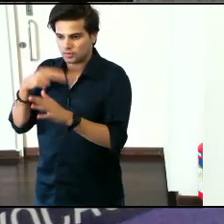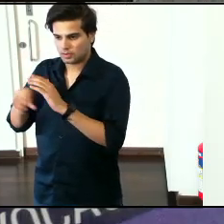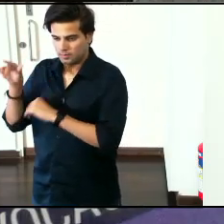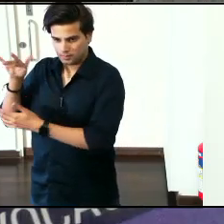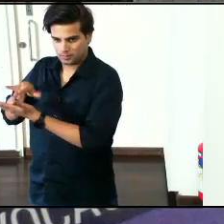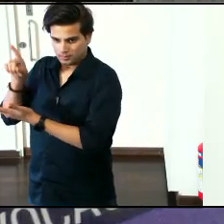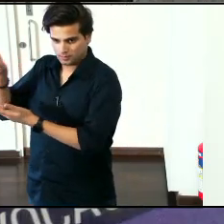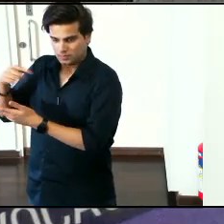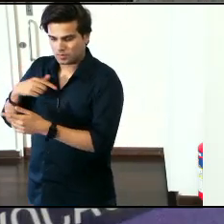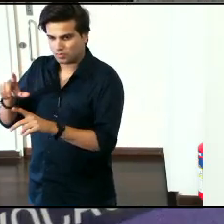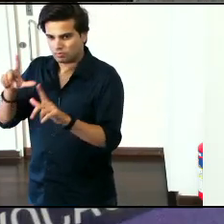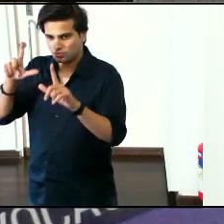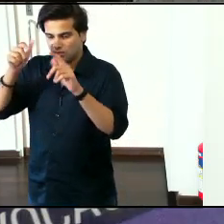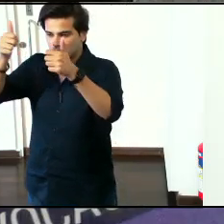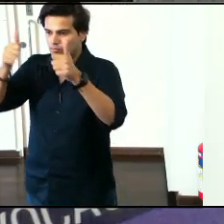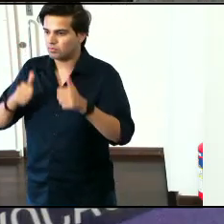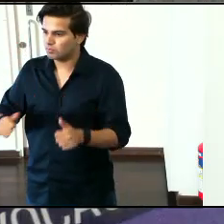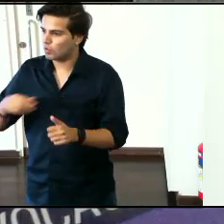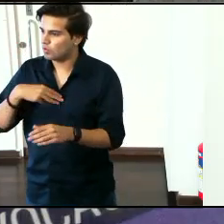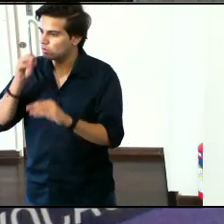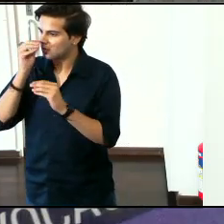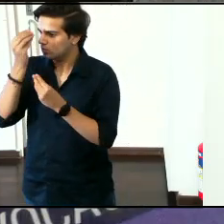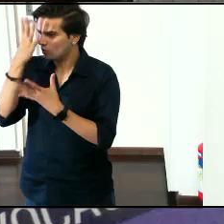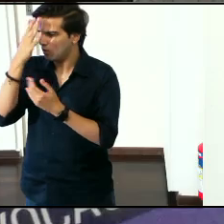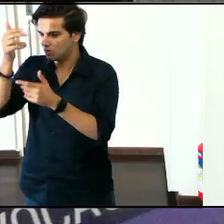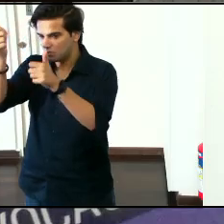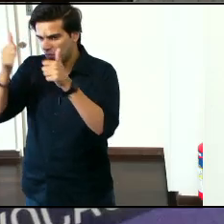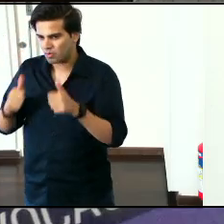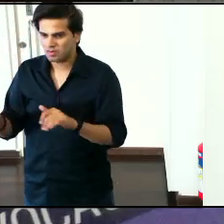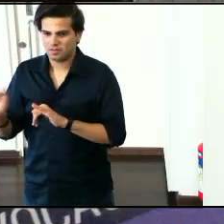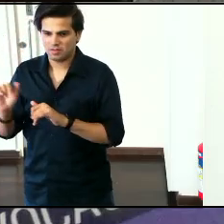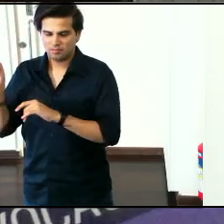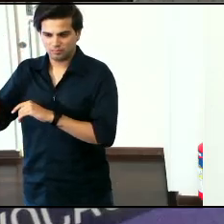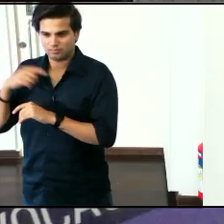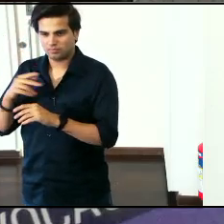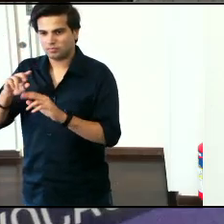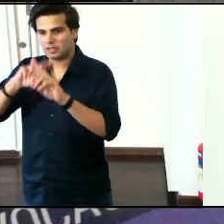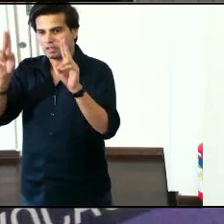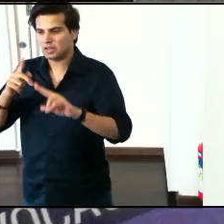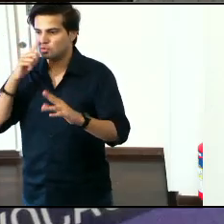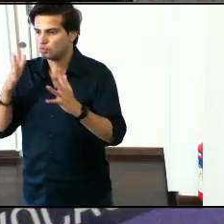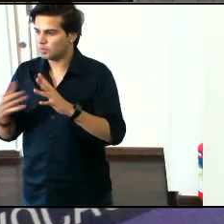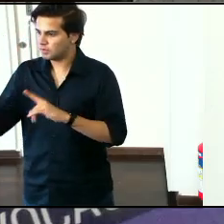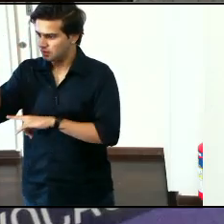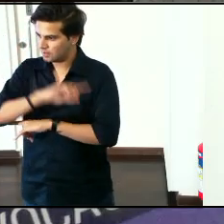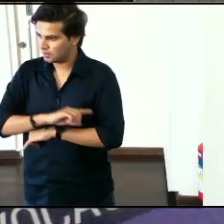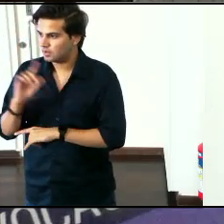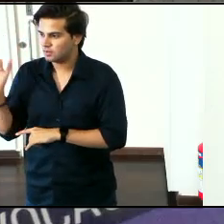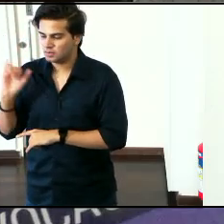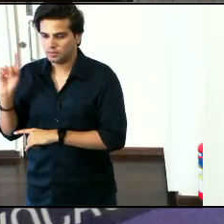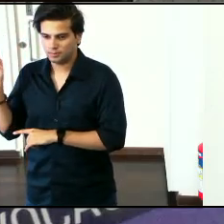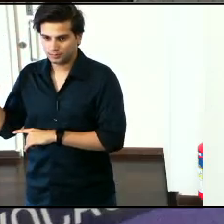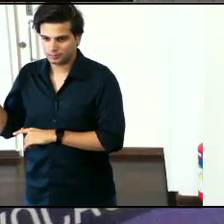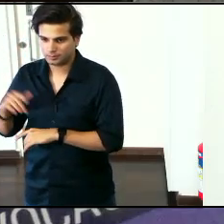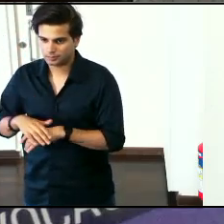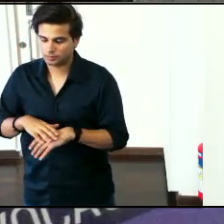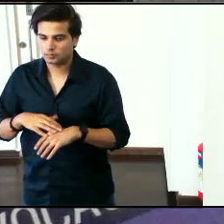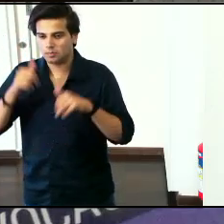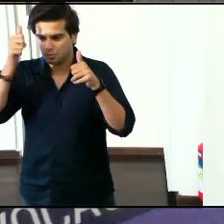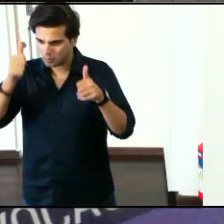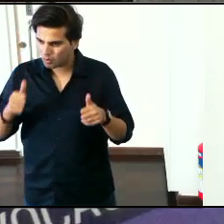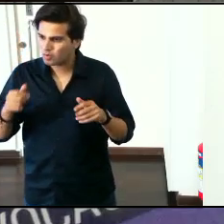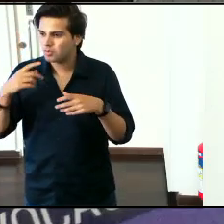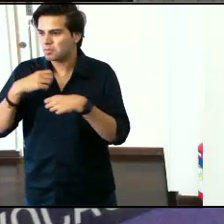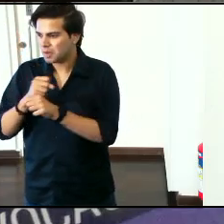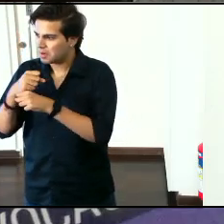on their notice board. I just took a poster. It's for International Women's Day. So there were posters like this being